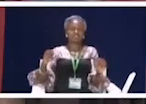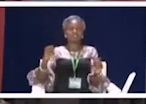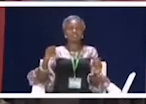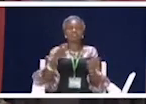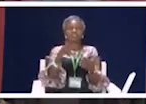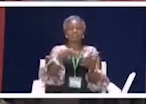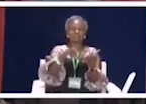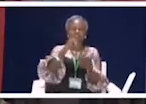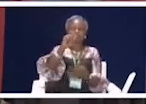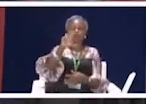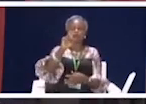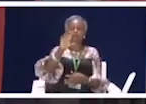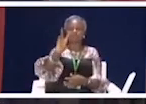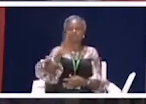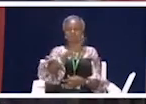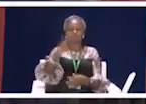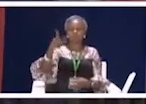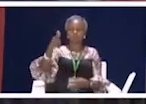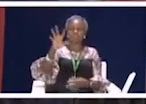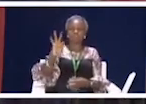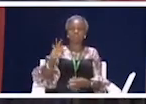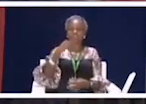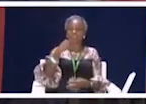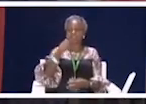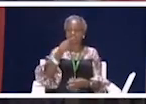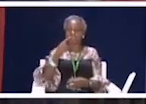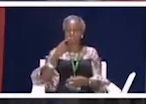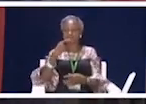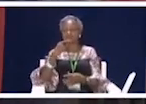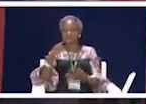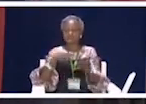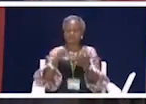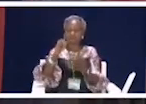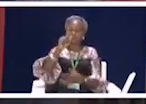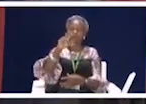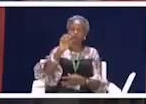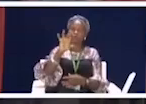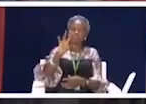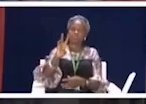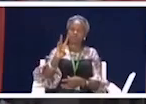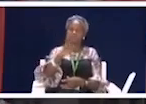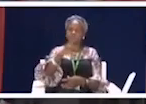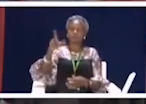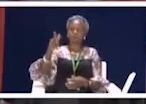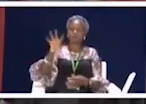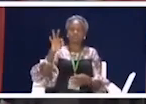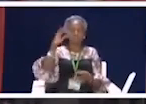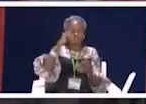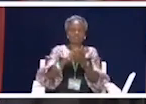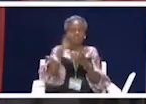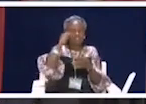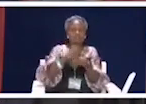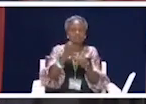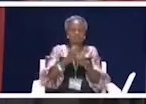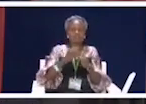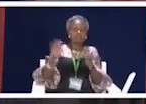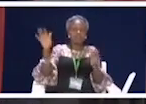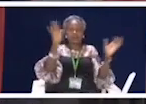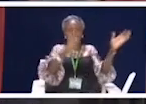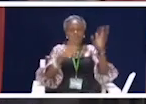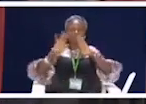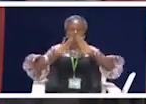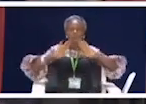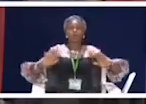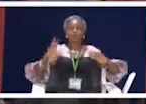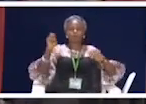Psalm 107 tells me in verse 29. Psalm chapter 107, verse 29 says, "He maketh the storm a calm, so